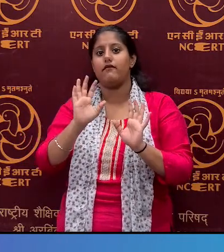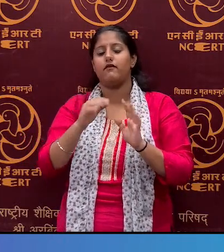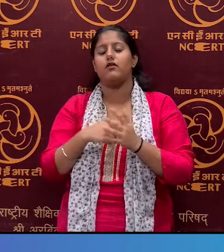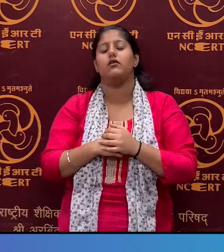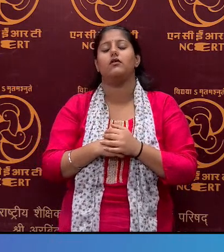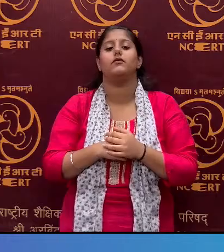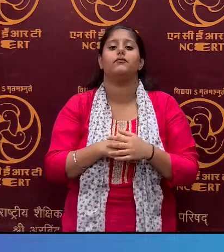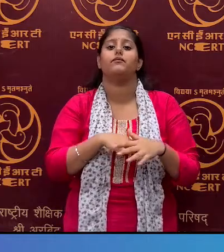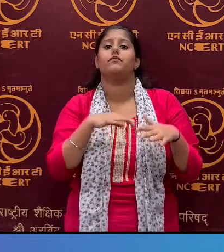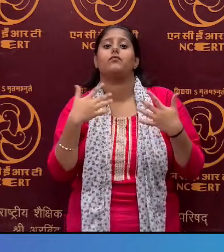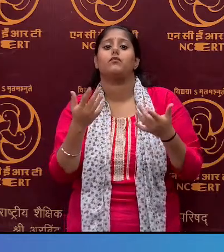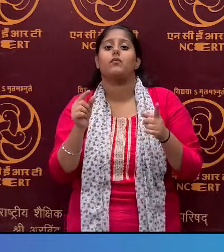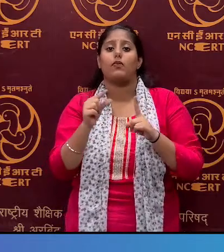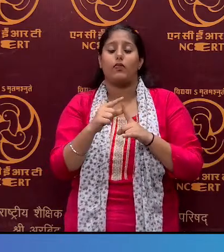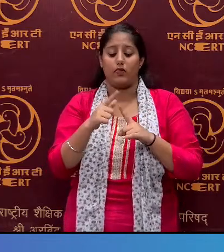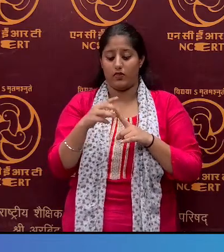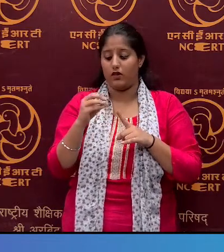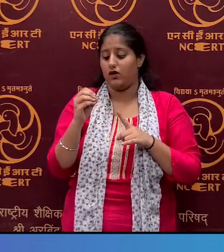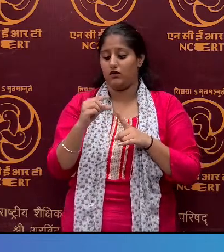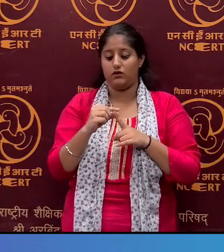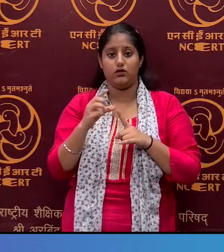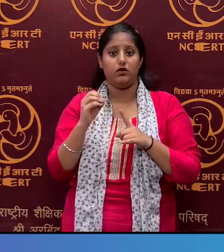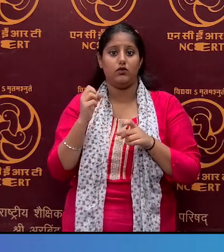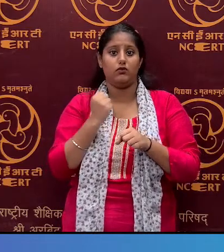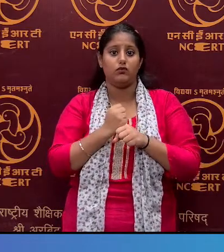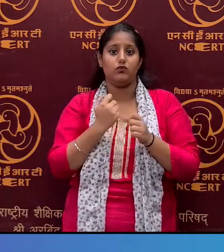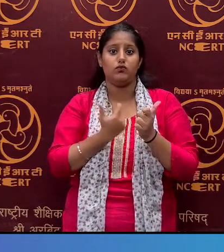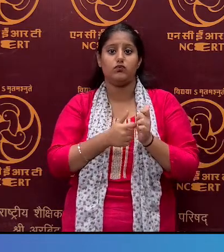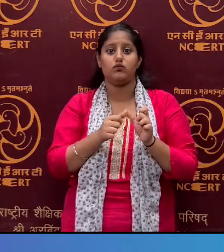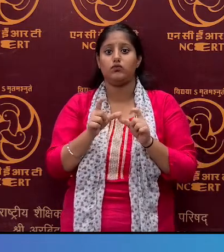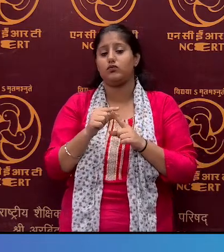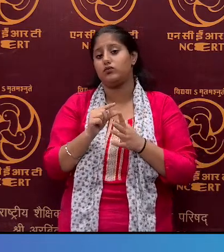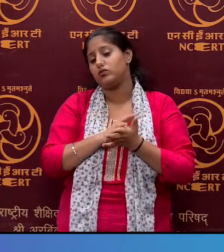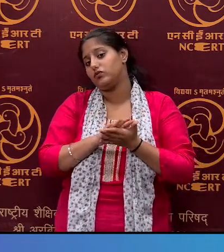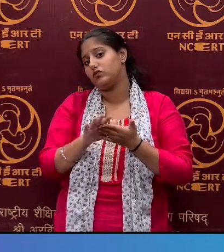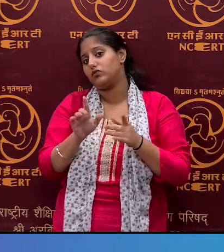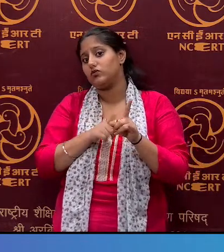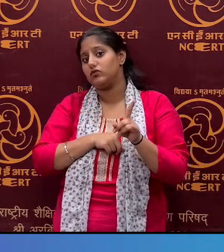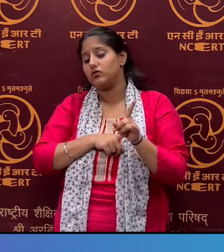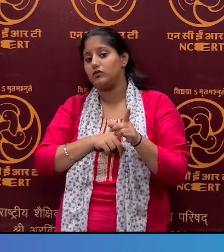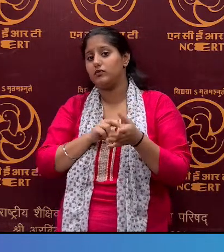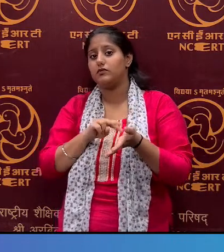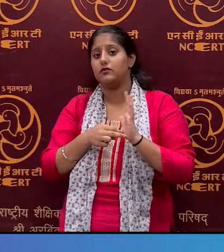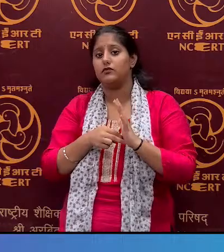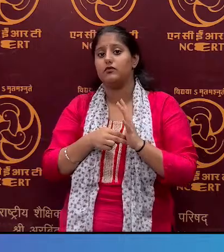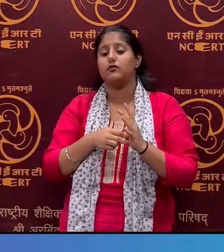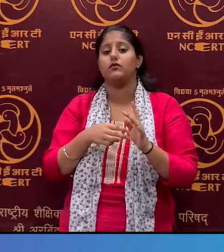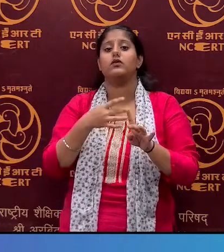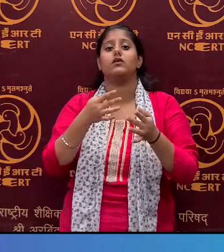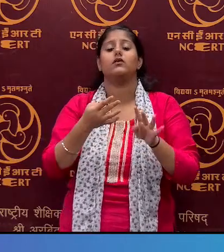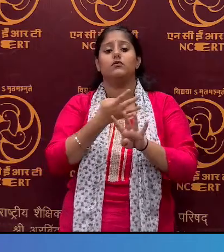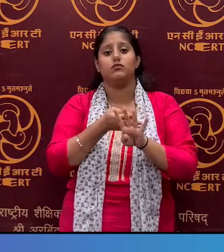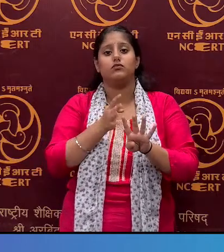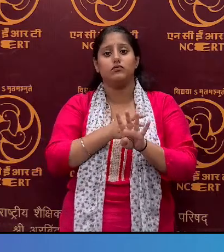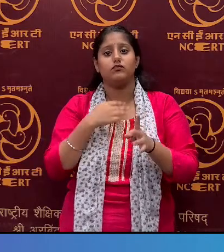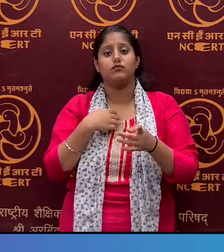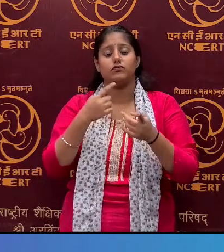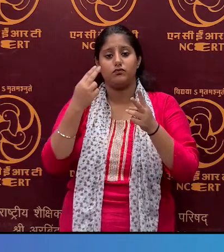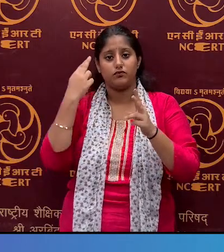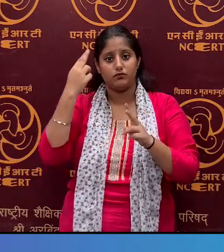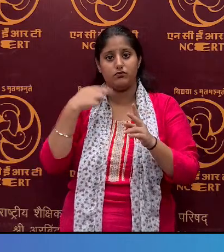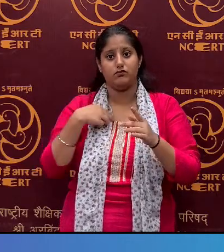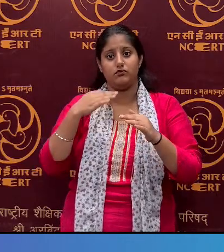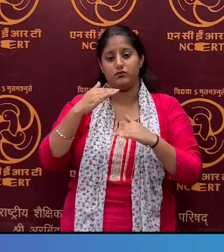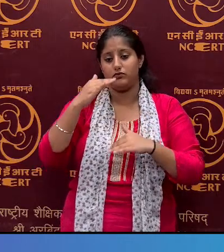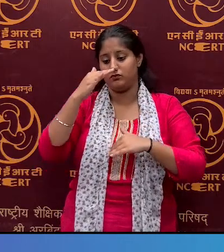Next is topography. Now, what is topography? The graphical representation of topmost layer of